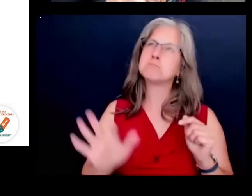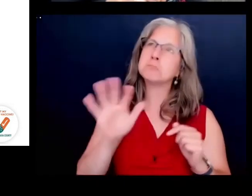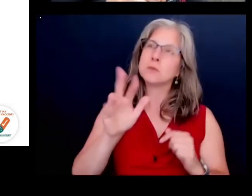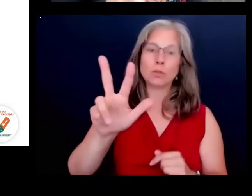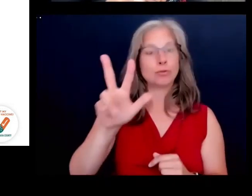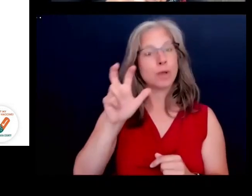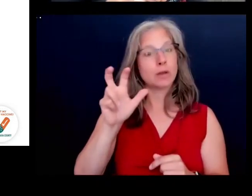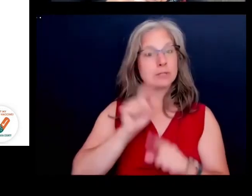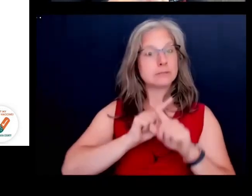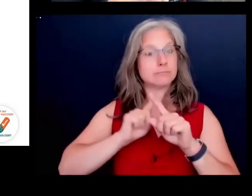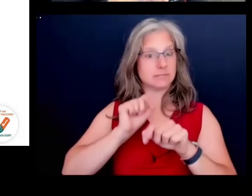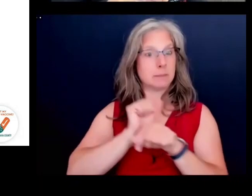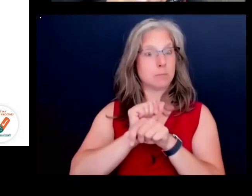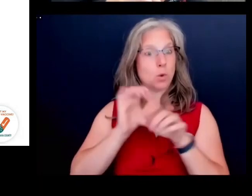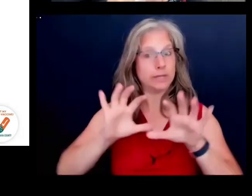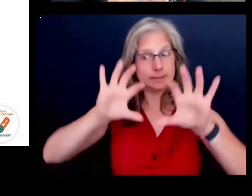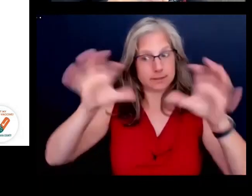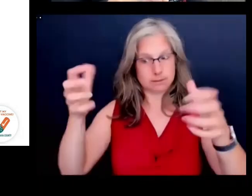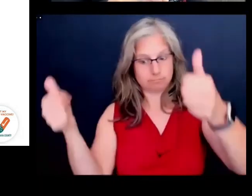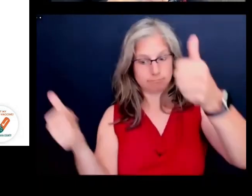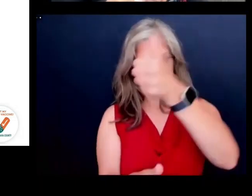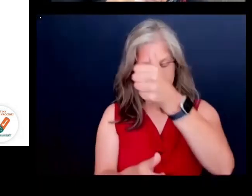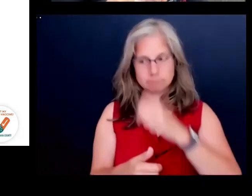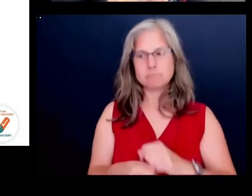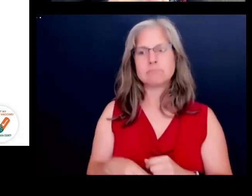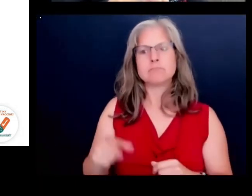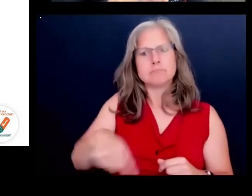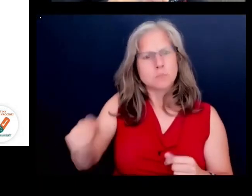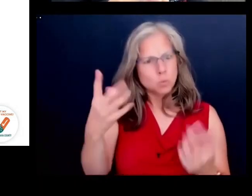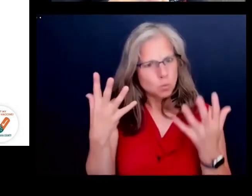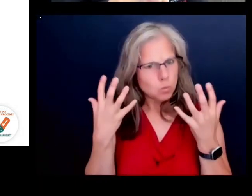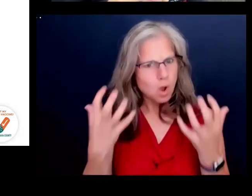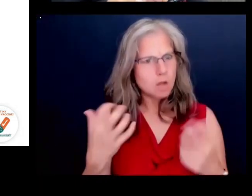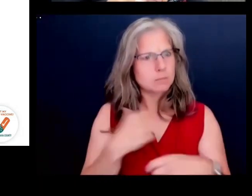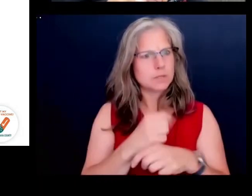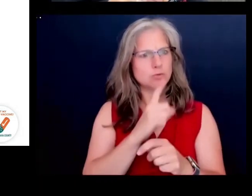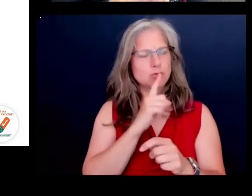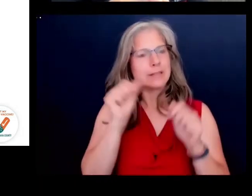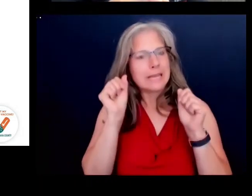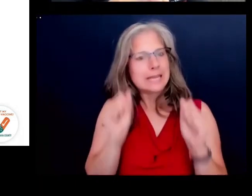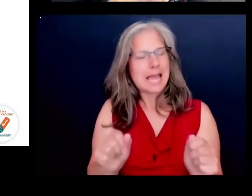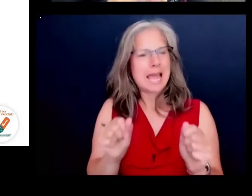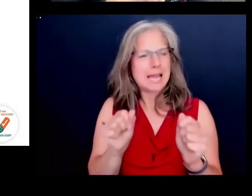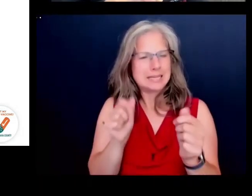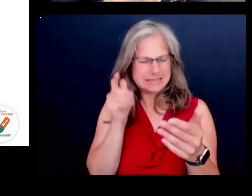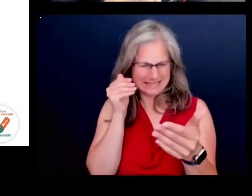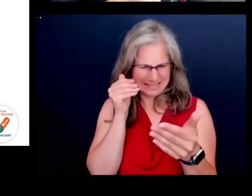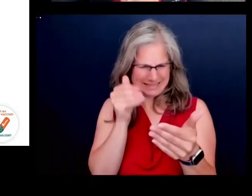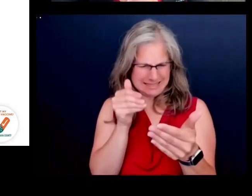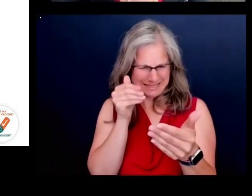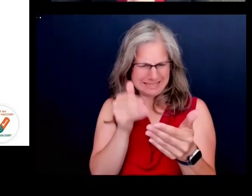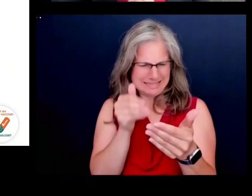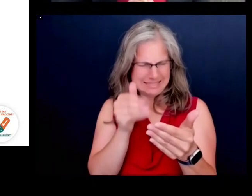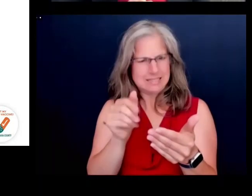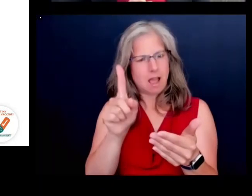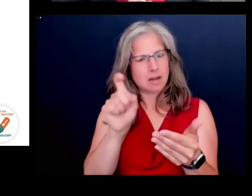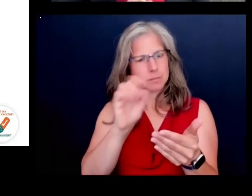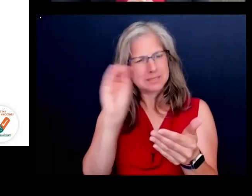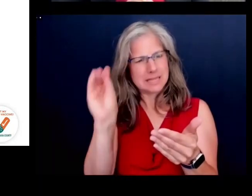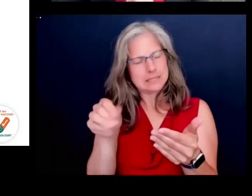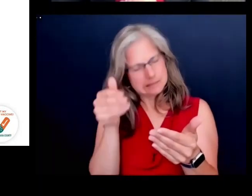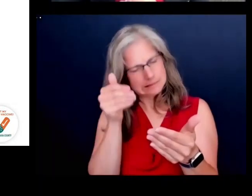about 300 employees, and they want to ensure that they can achieve as close to